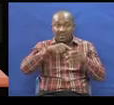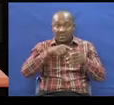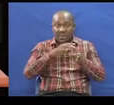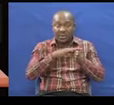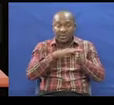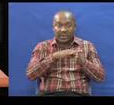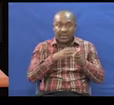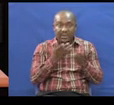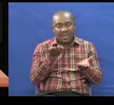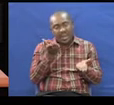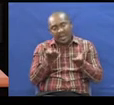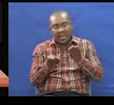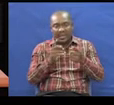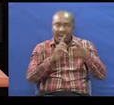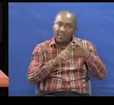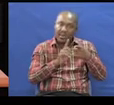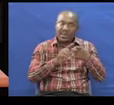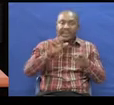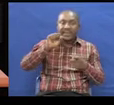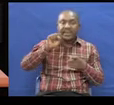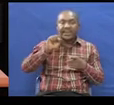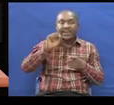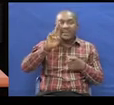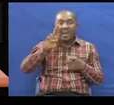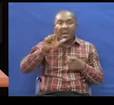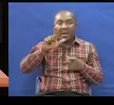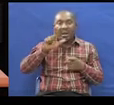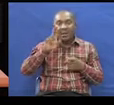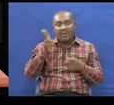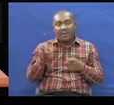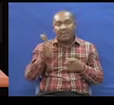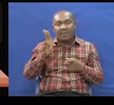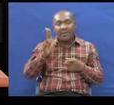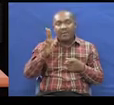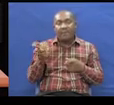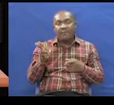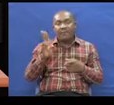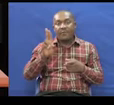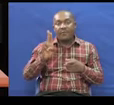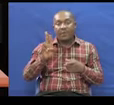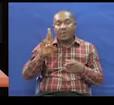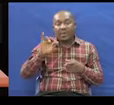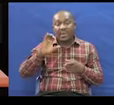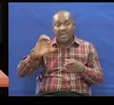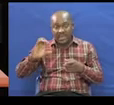it is either sulfuric acid, it is either dilute sulfuric acid